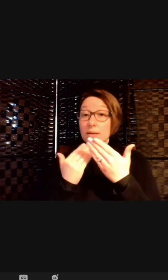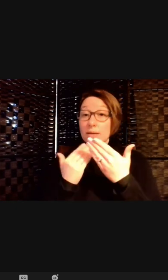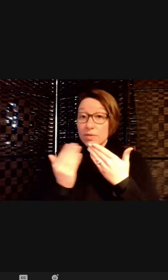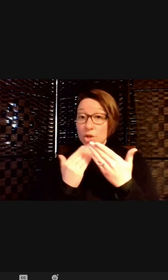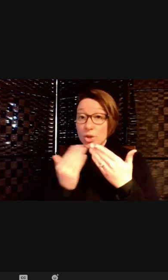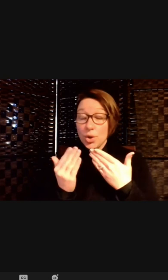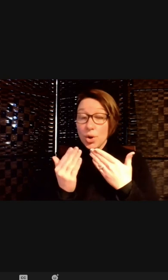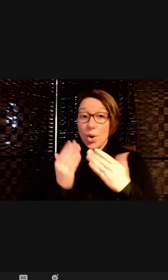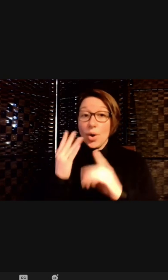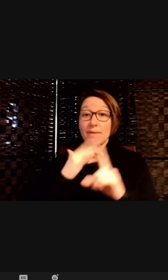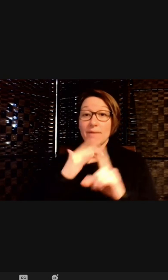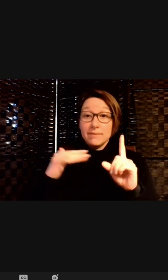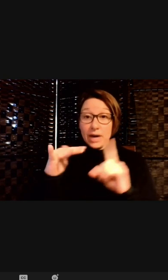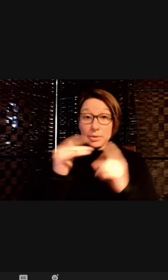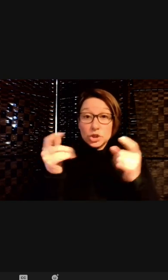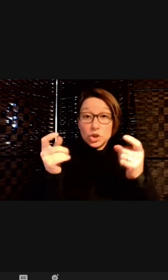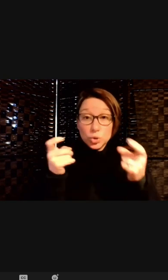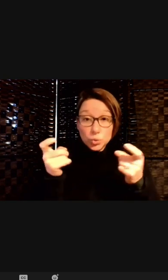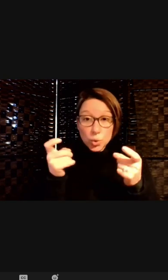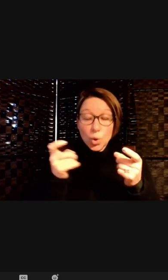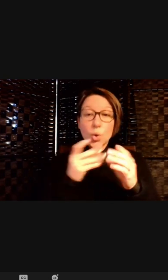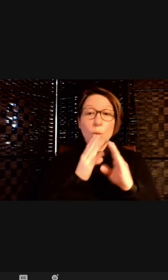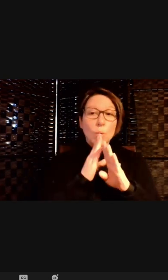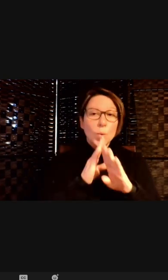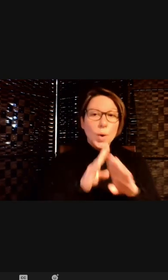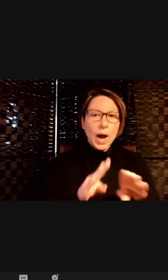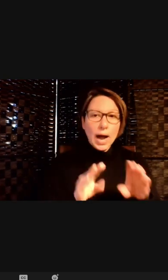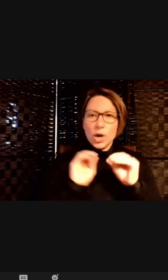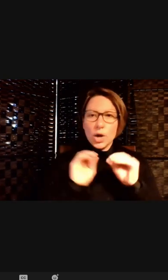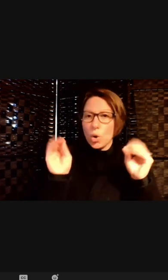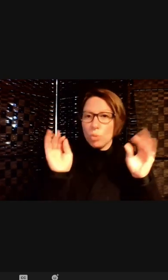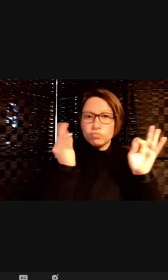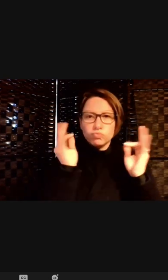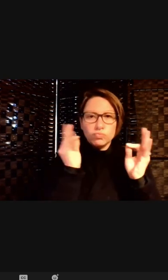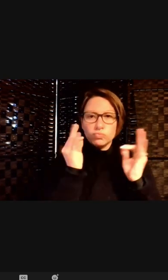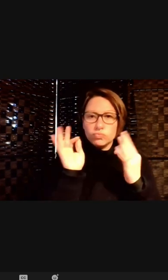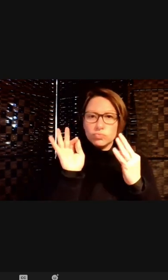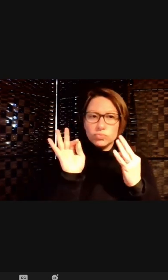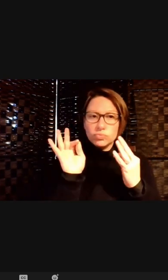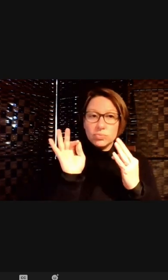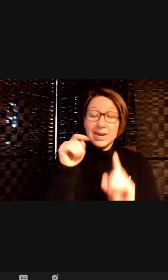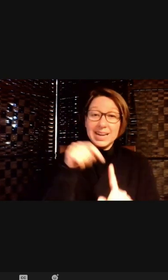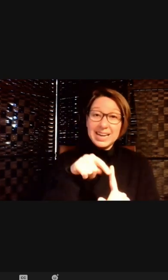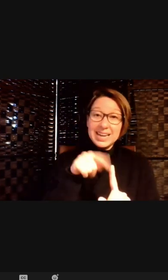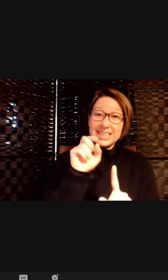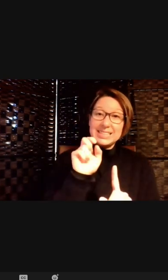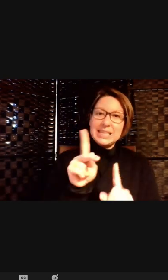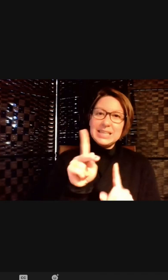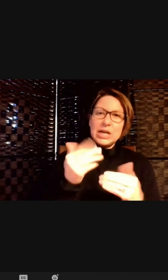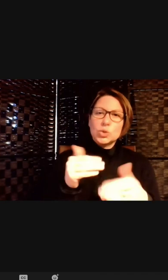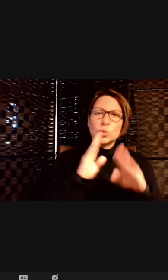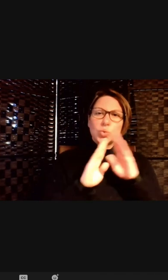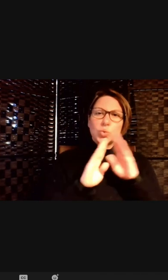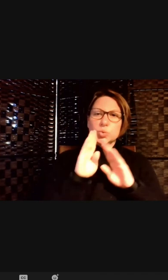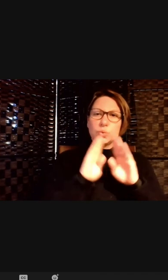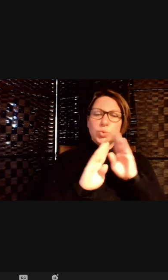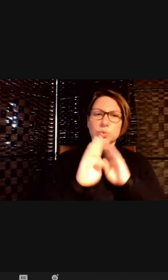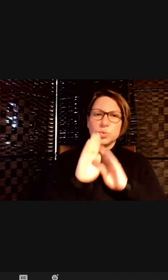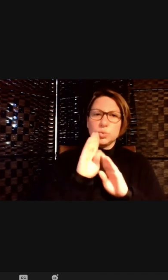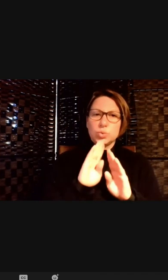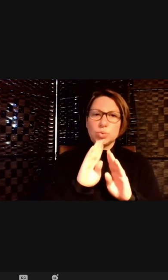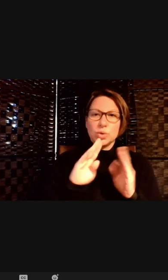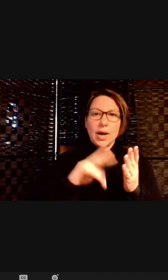the environment is controlled, it's quiet, there's no other distractors, the task is super frustrational for her. And for that reason,